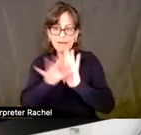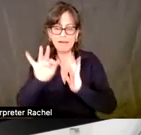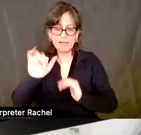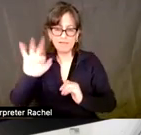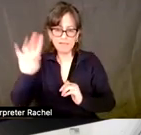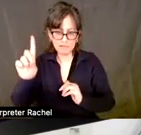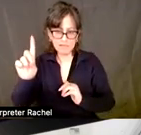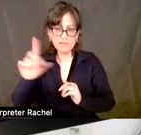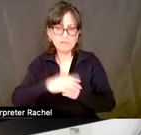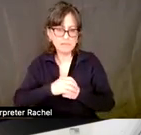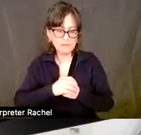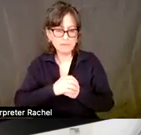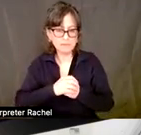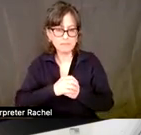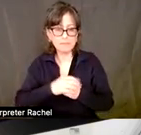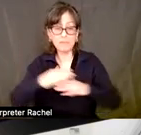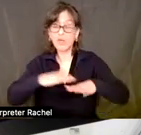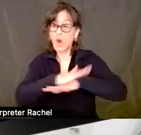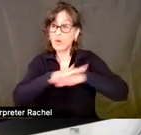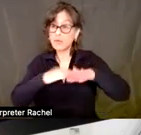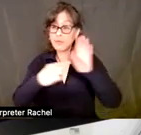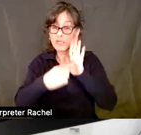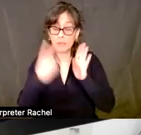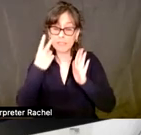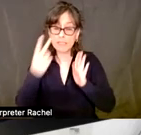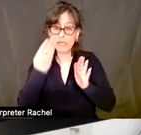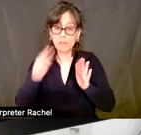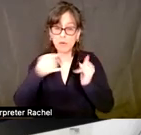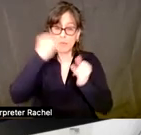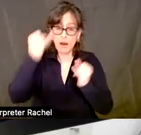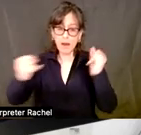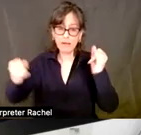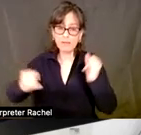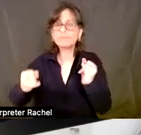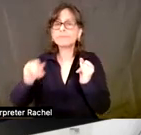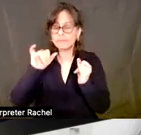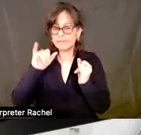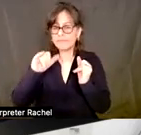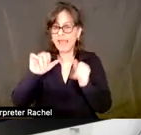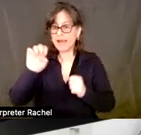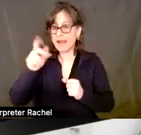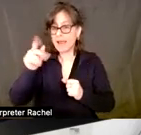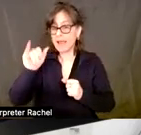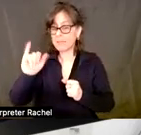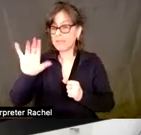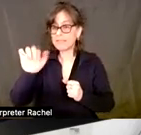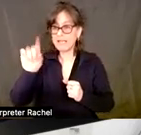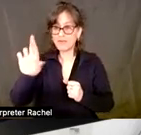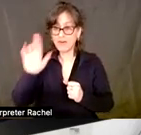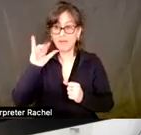Quadrangle. The coastline is shown by the blue line, and again, the epicenter of the San